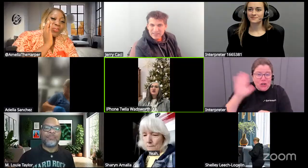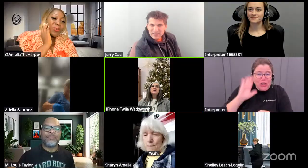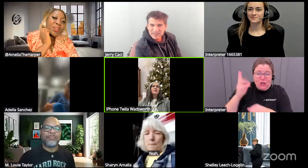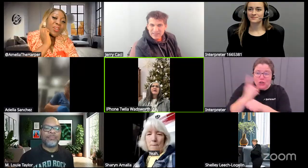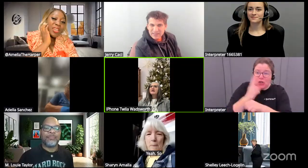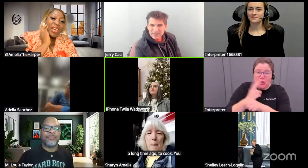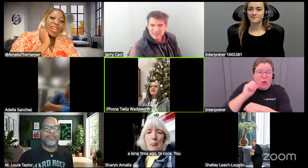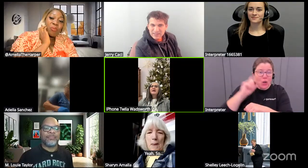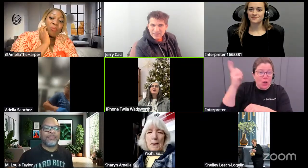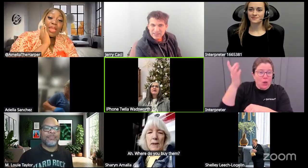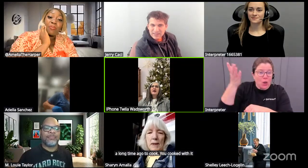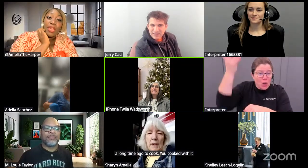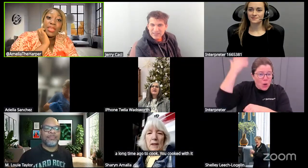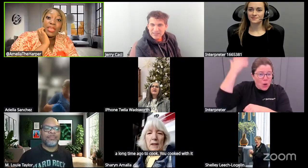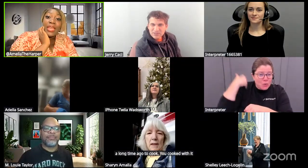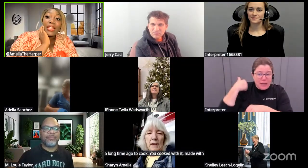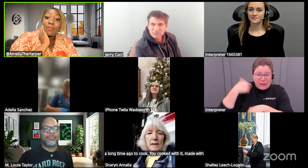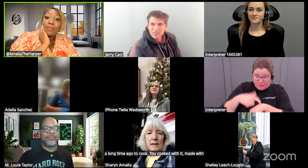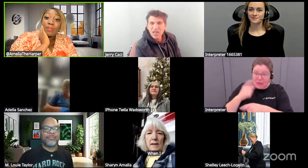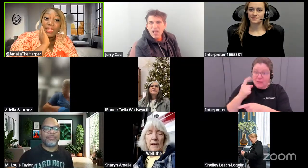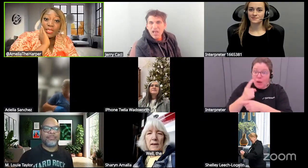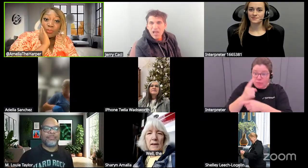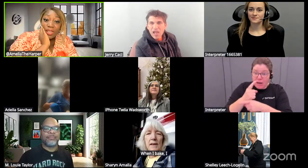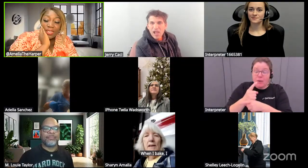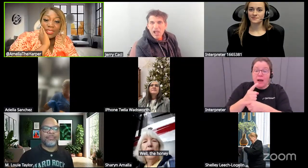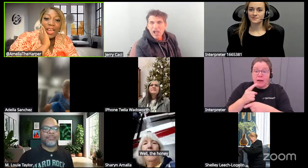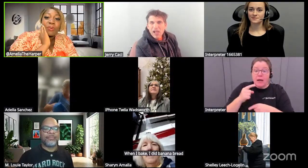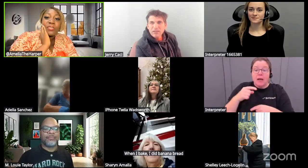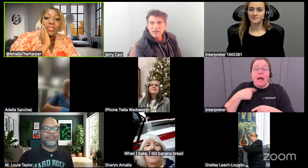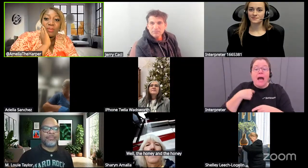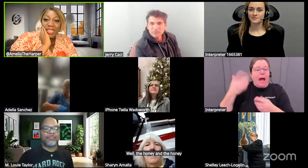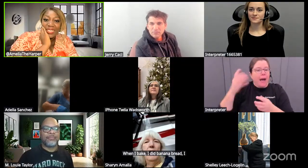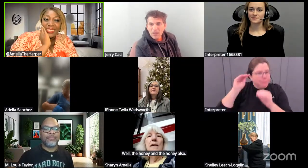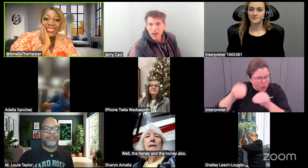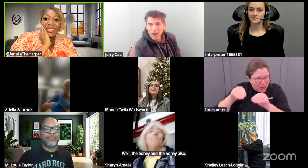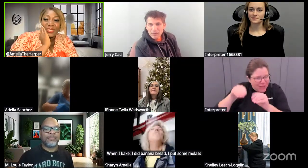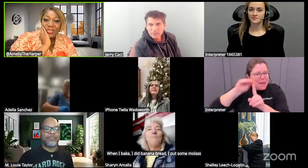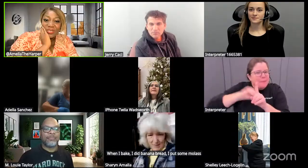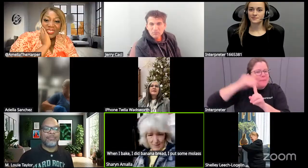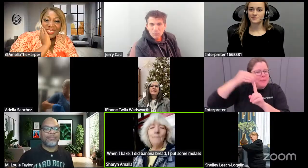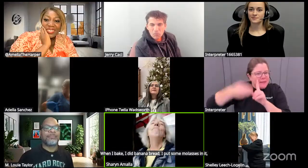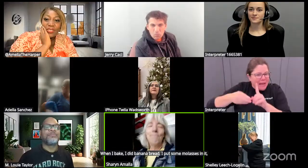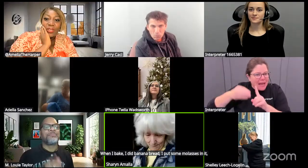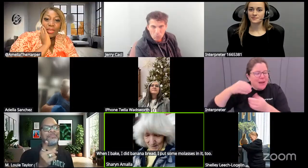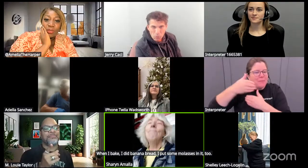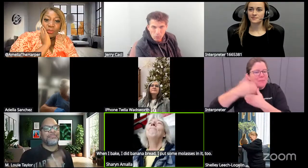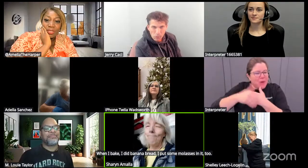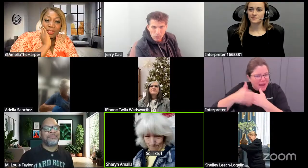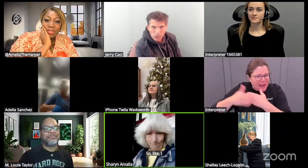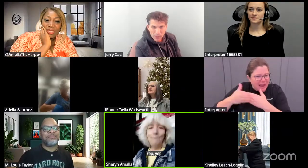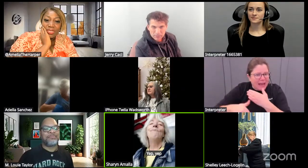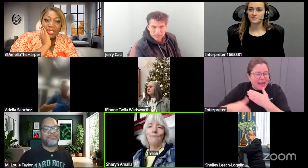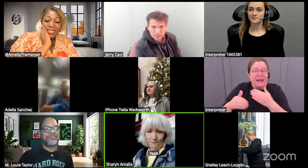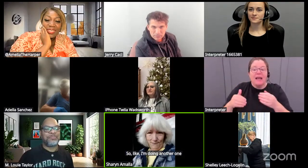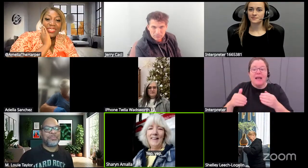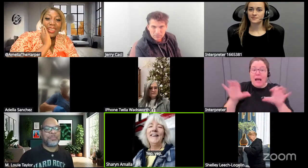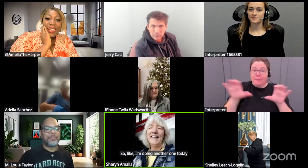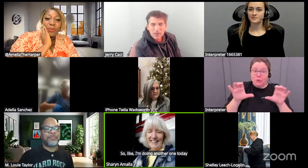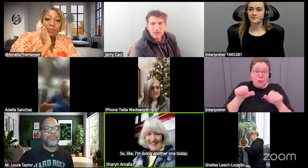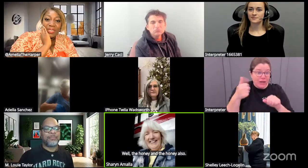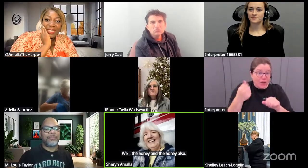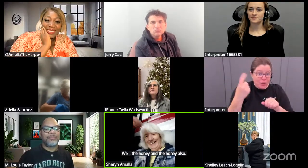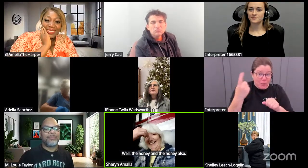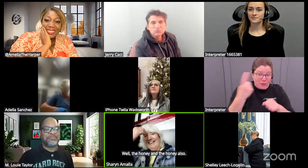buy? cooked with it, made Well, When I with. I bake, mean, I did and the banana honey bread. also. I put some molasses in it too. Yep. So like I'm Yep. doing another one today. I'll